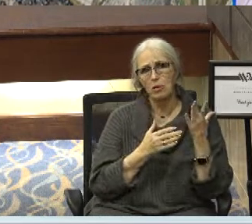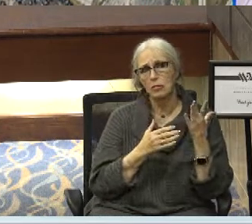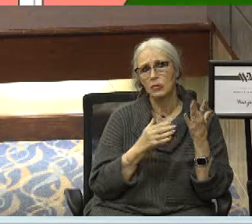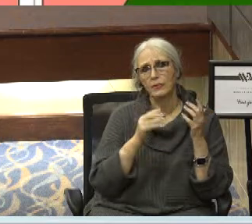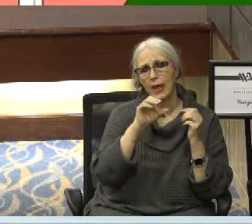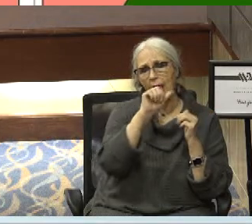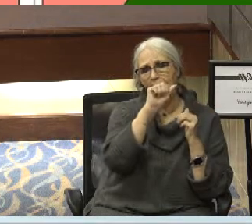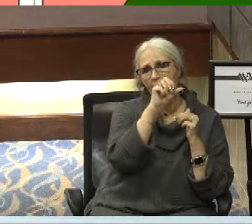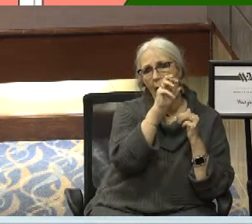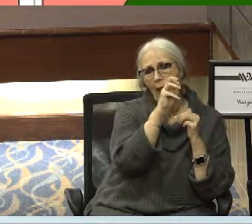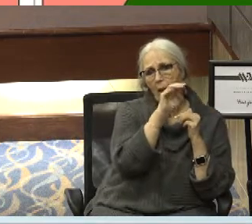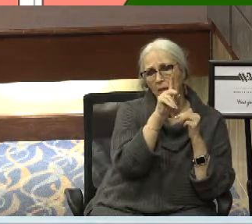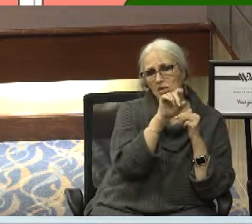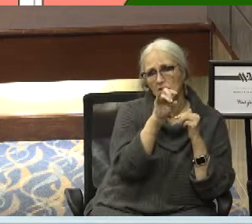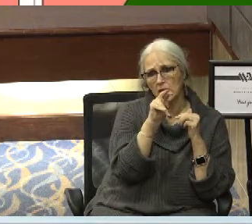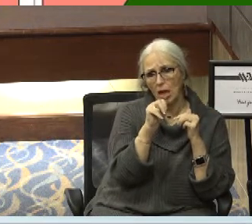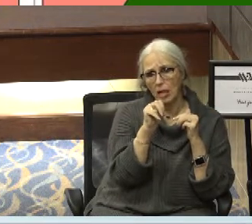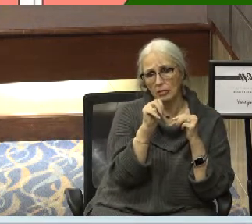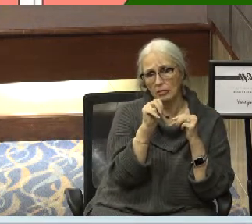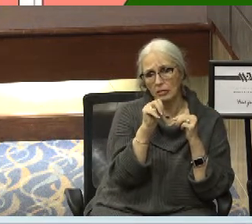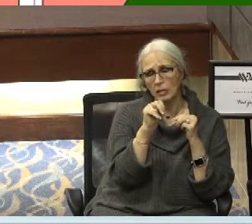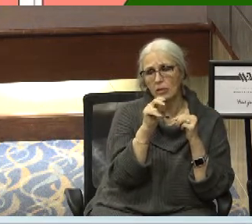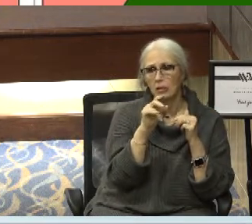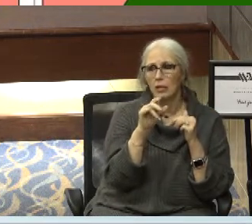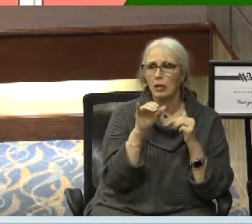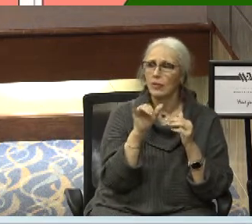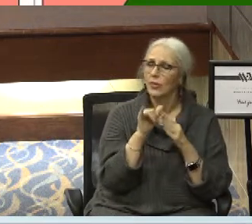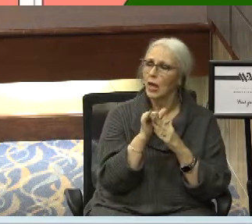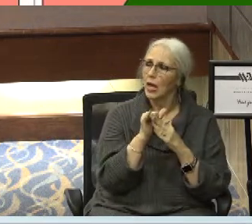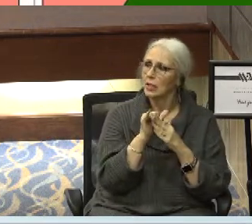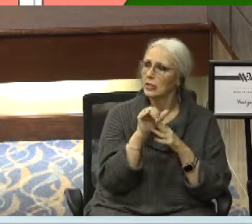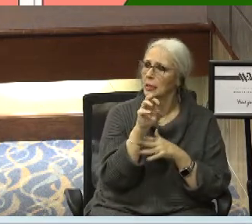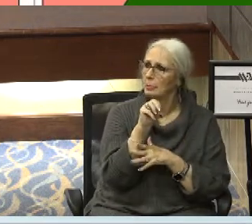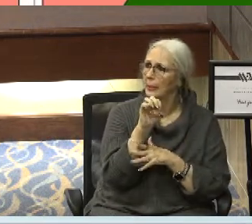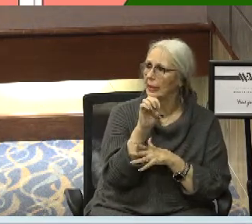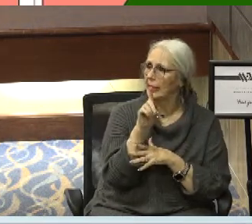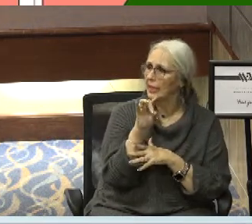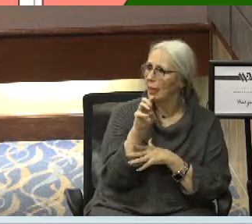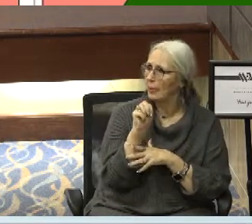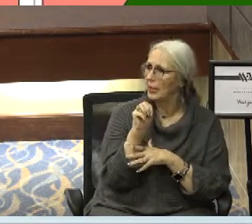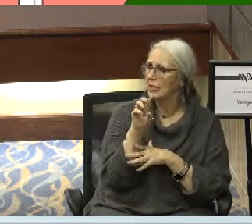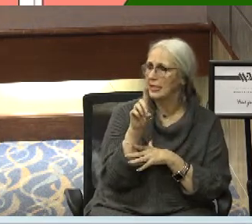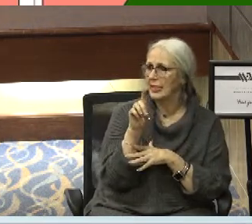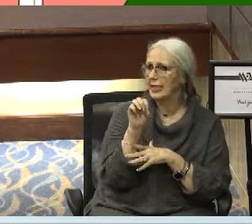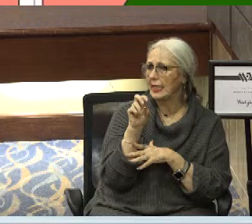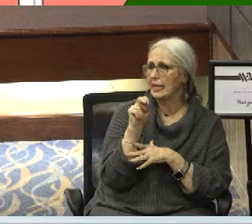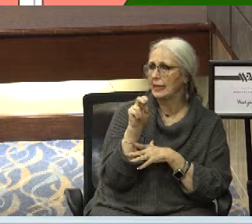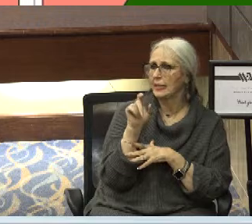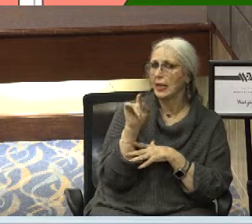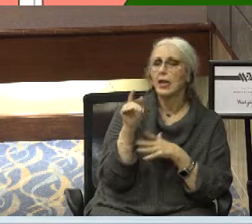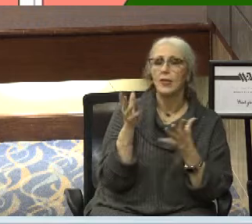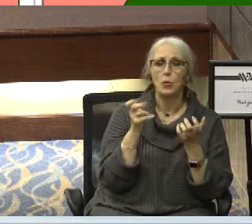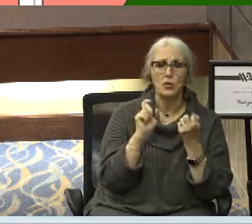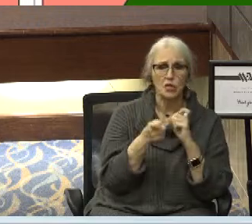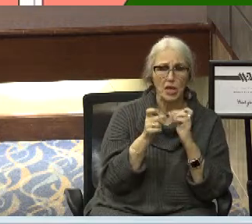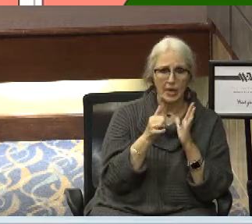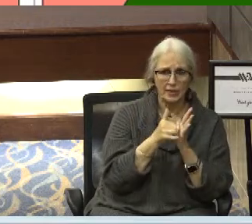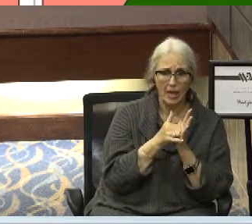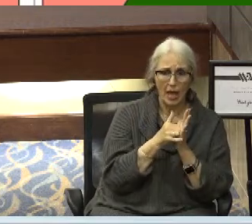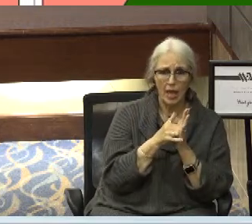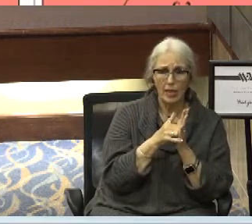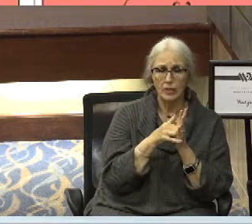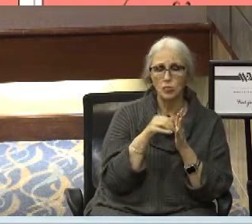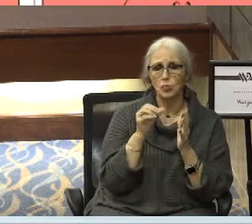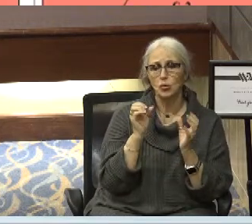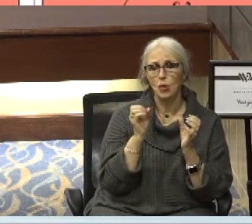is. It is medium density office flex. They are requesting to change that to office